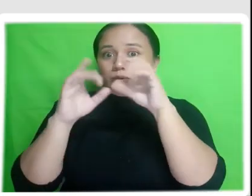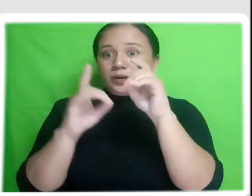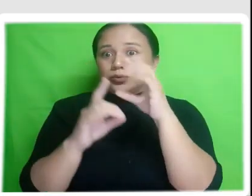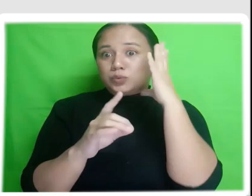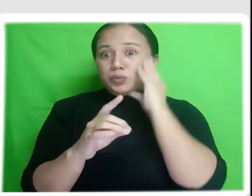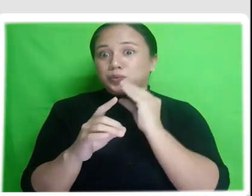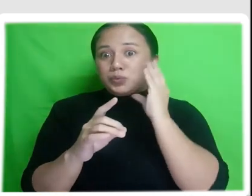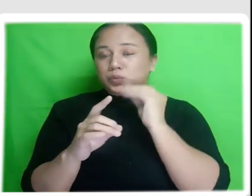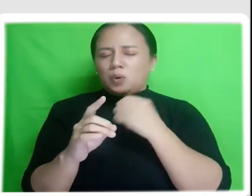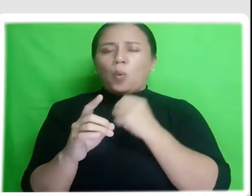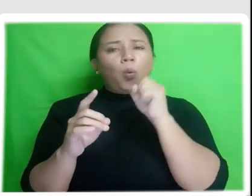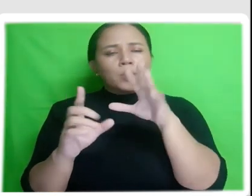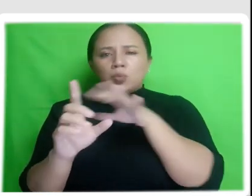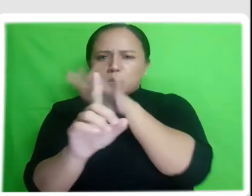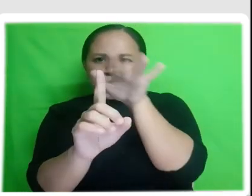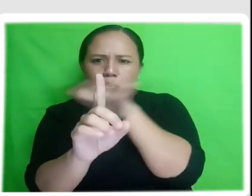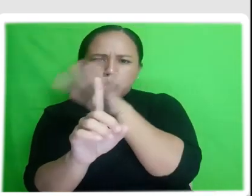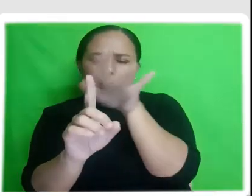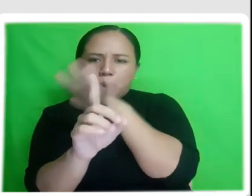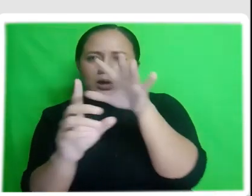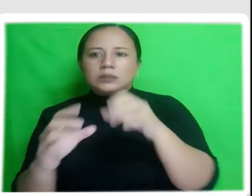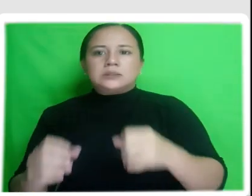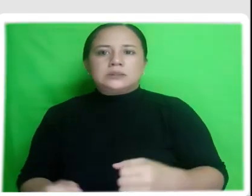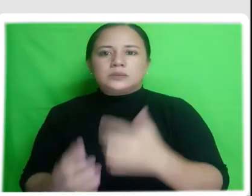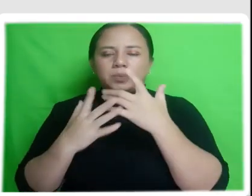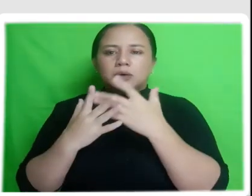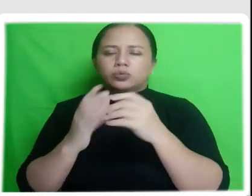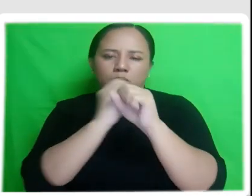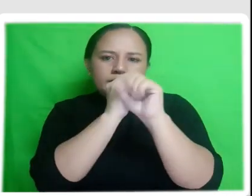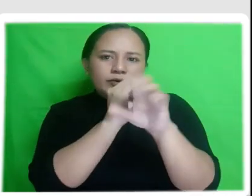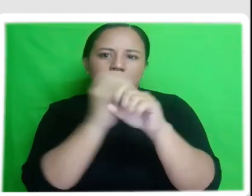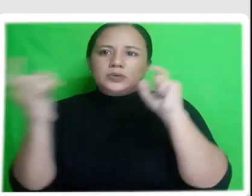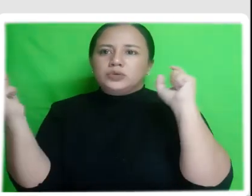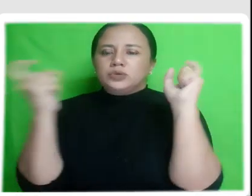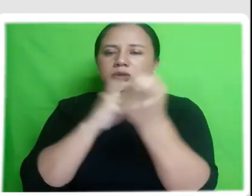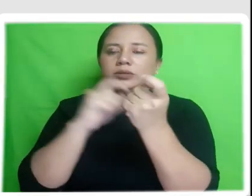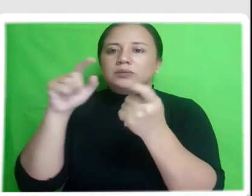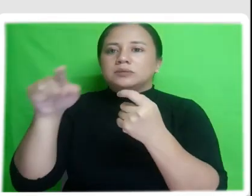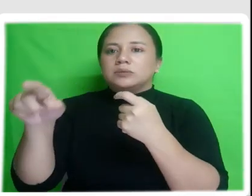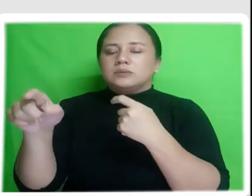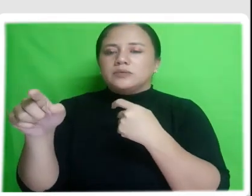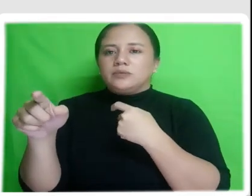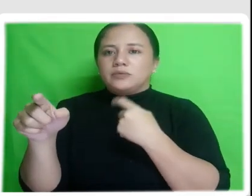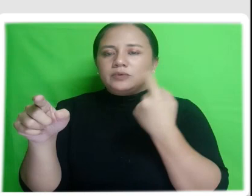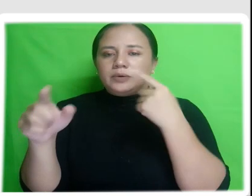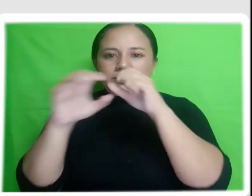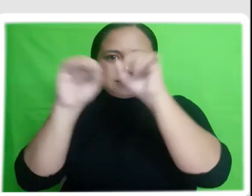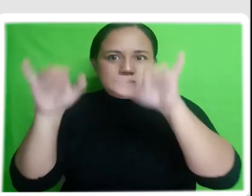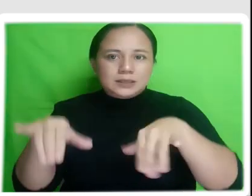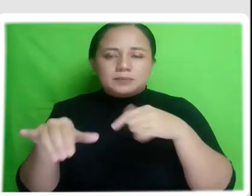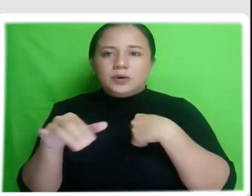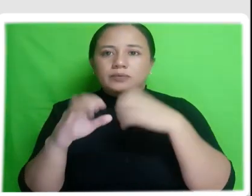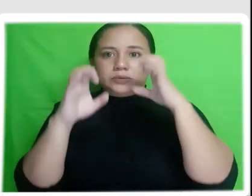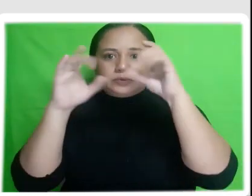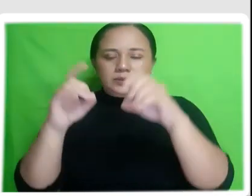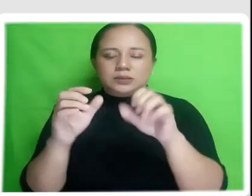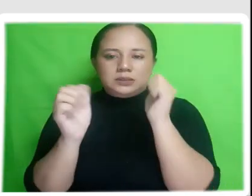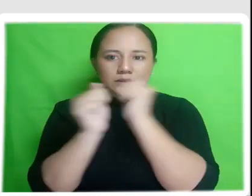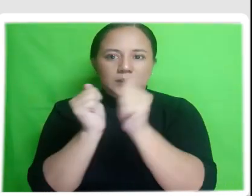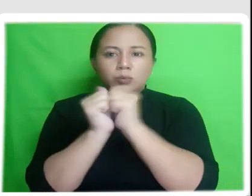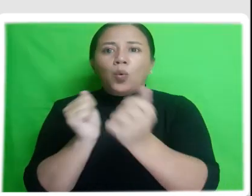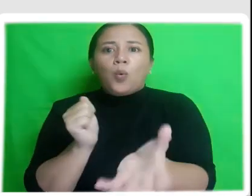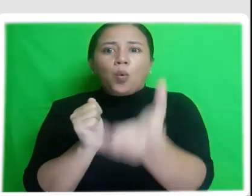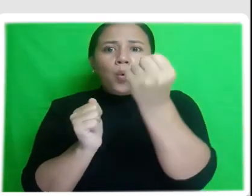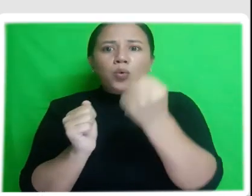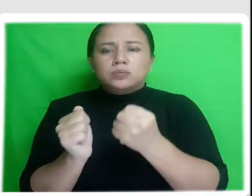drive you to advocate for changes in our system of education? For example, your own experience as a